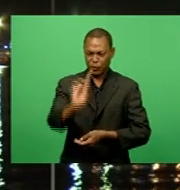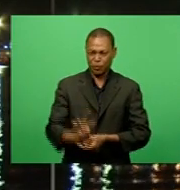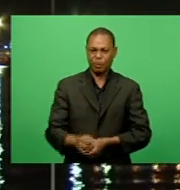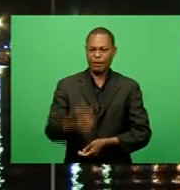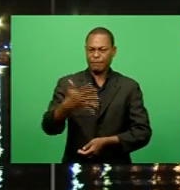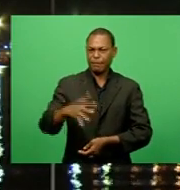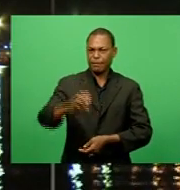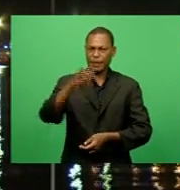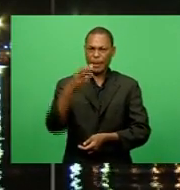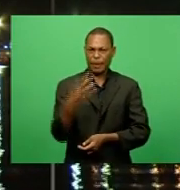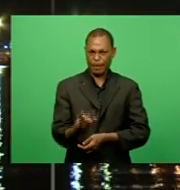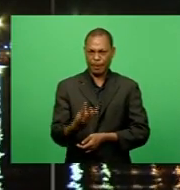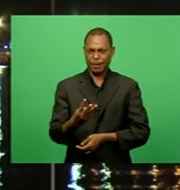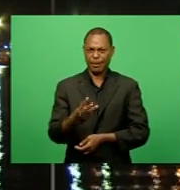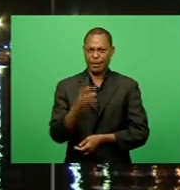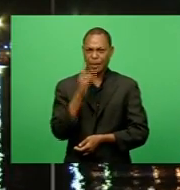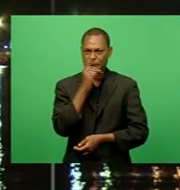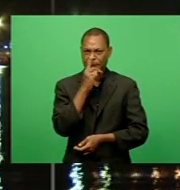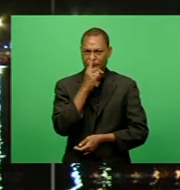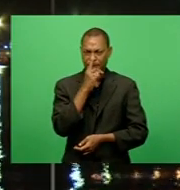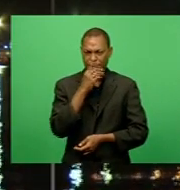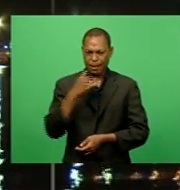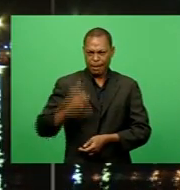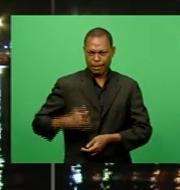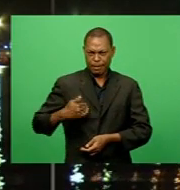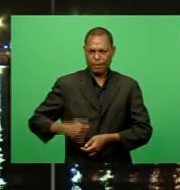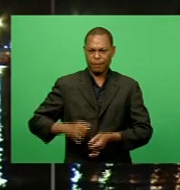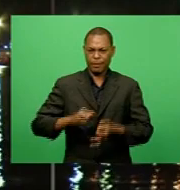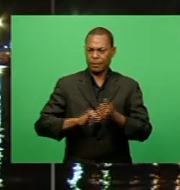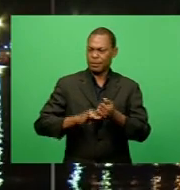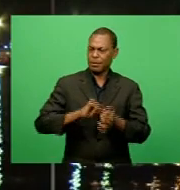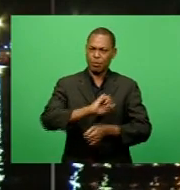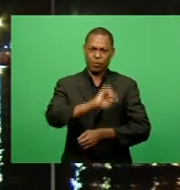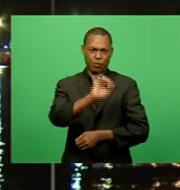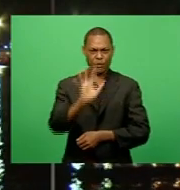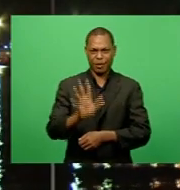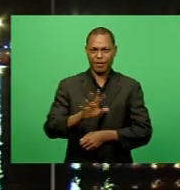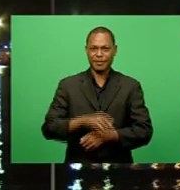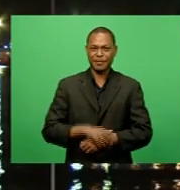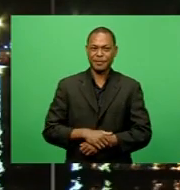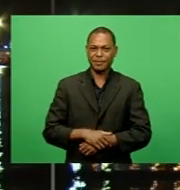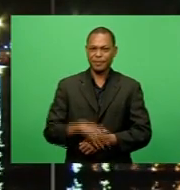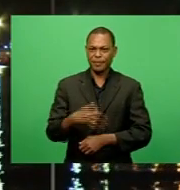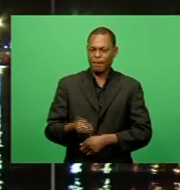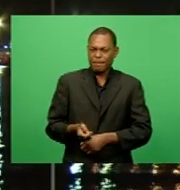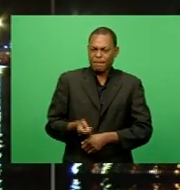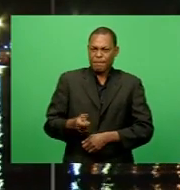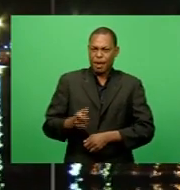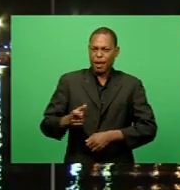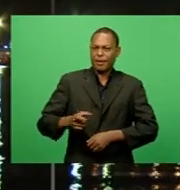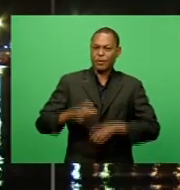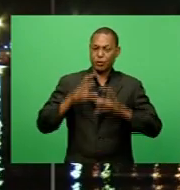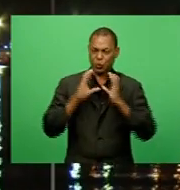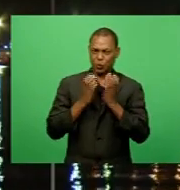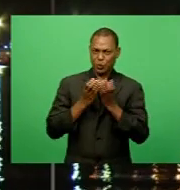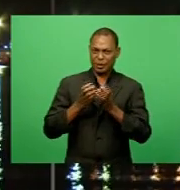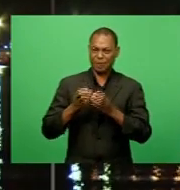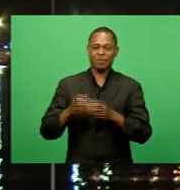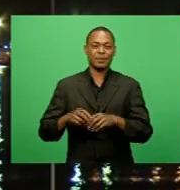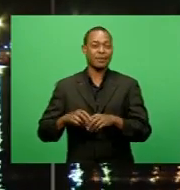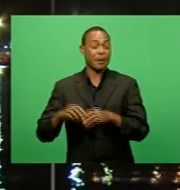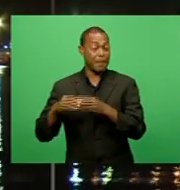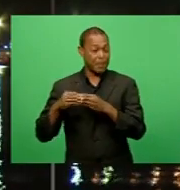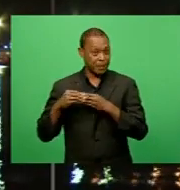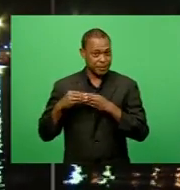53 senior citizens at the Golden Age Home in Samambula. The residence was accorded an early Christmas party by the Social Welfare Department